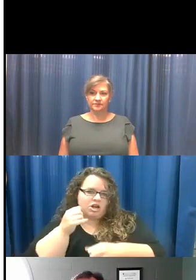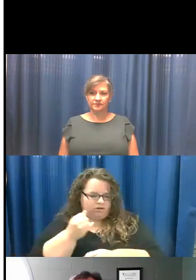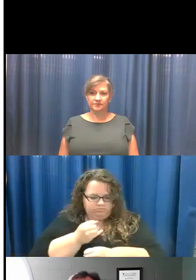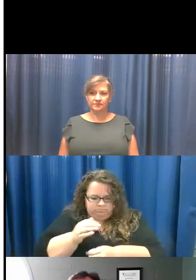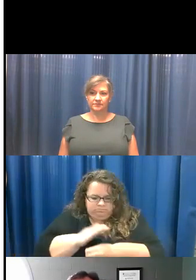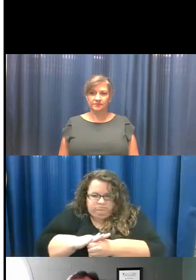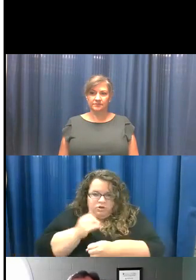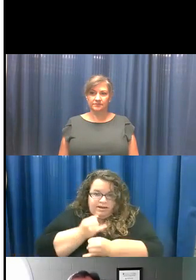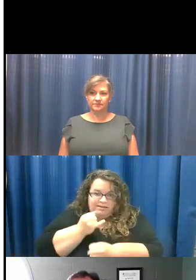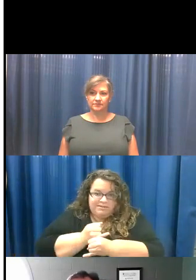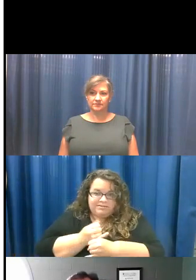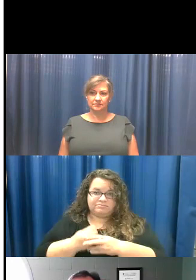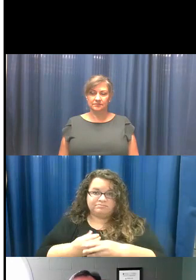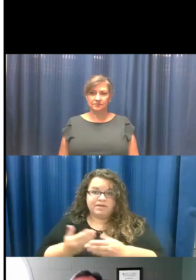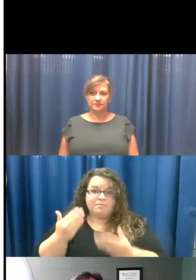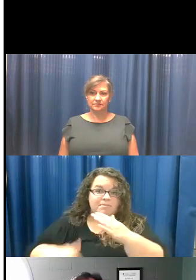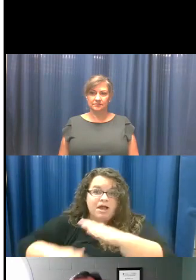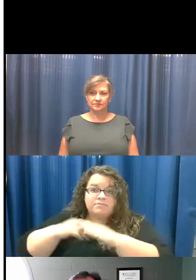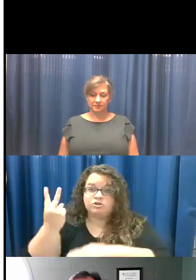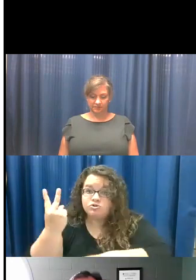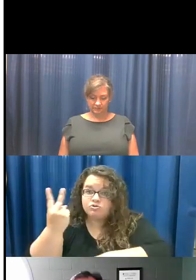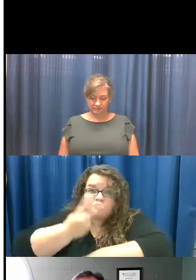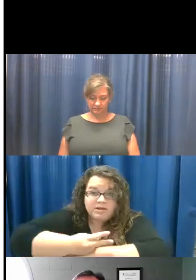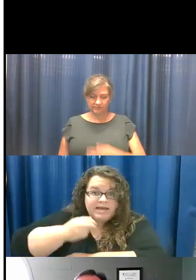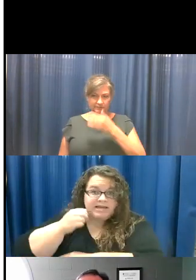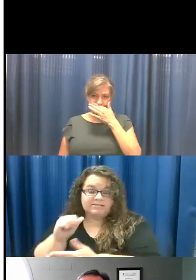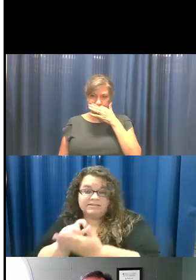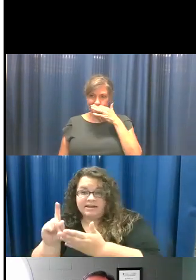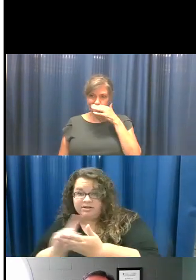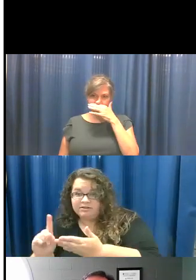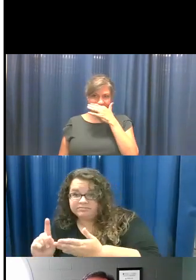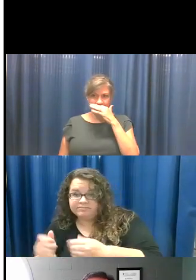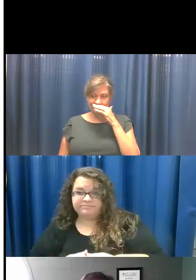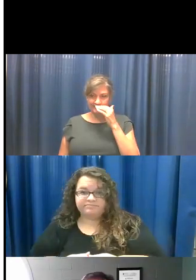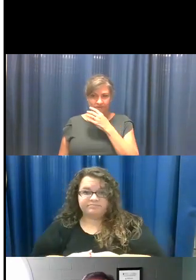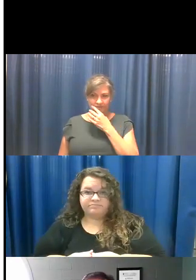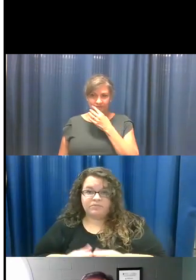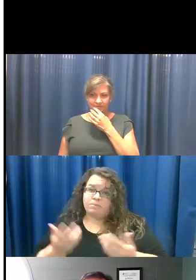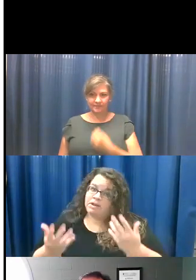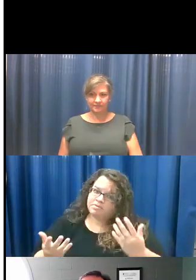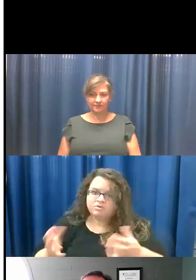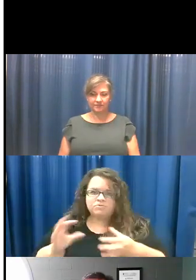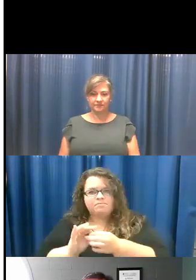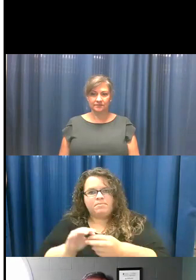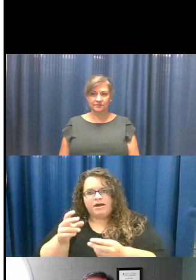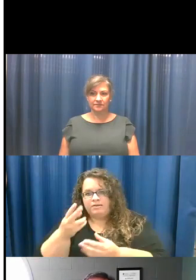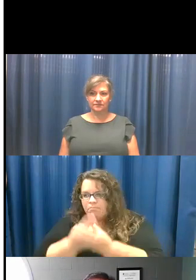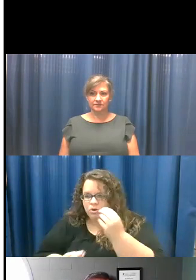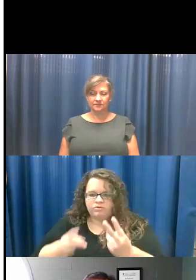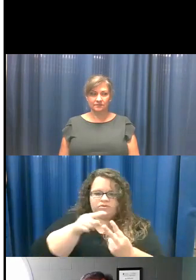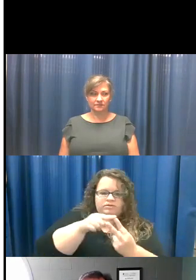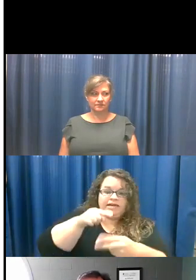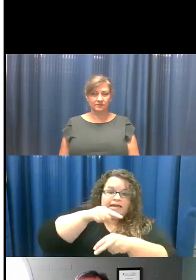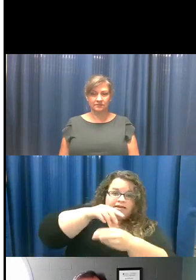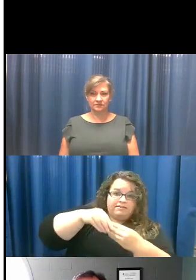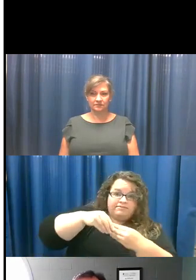person could combine flex time and flex place, be working 4 days a week, and 2 of those